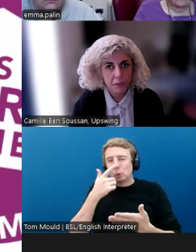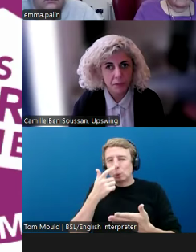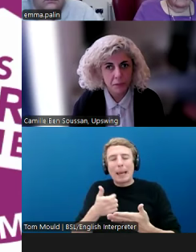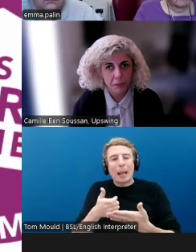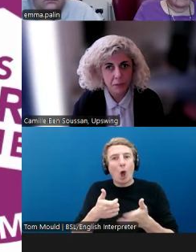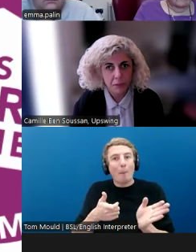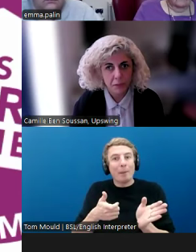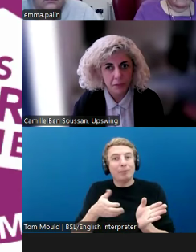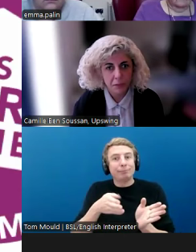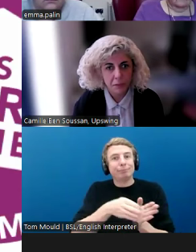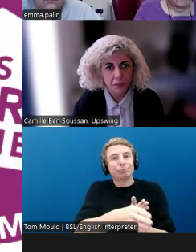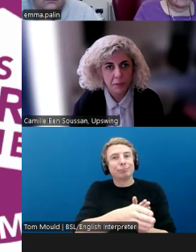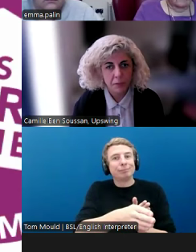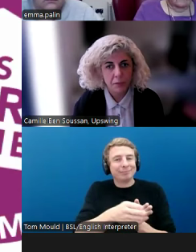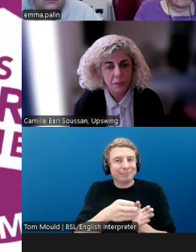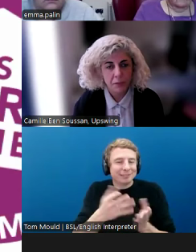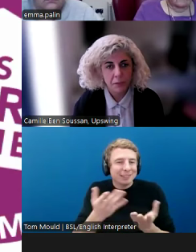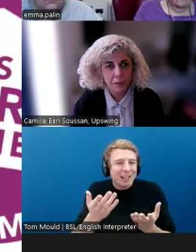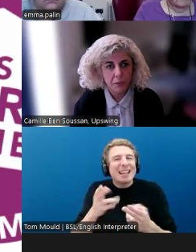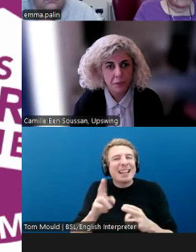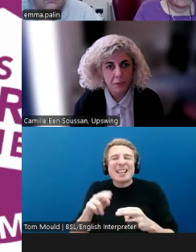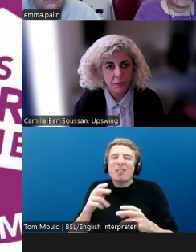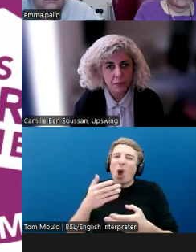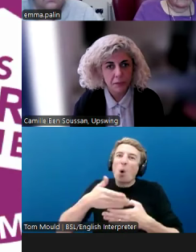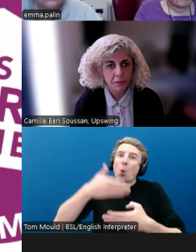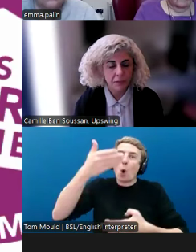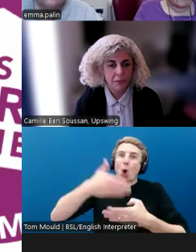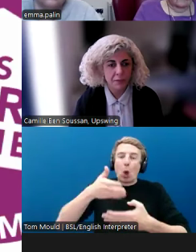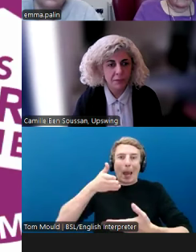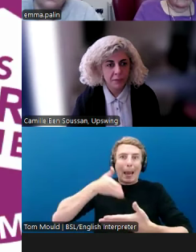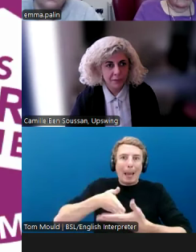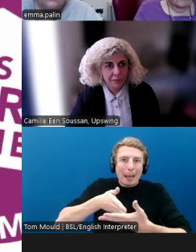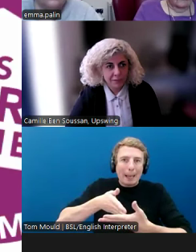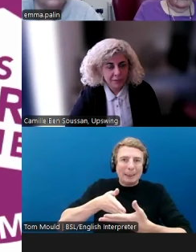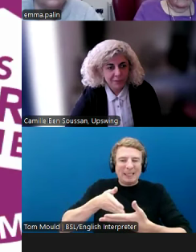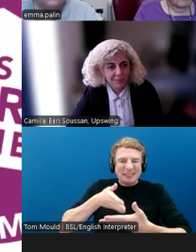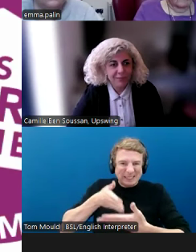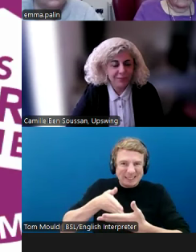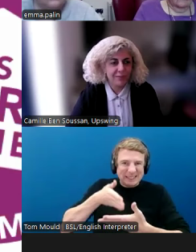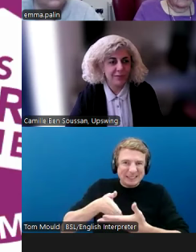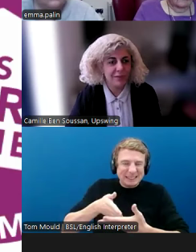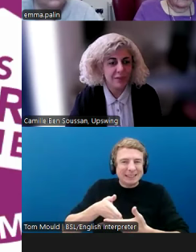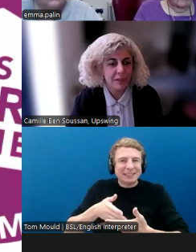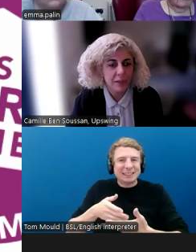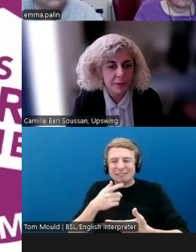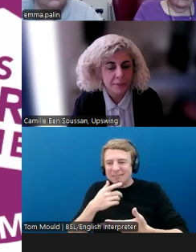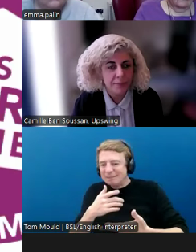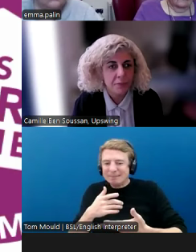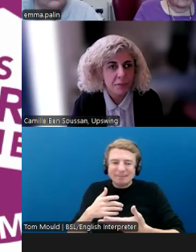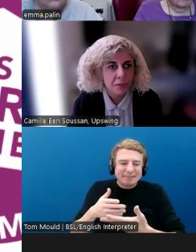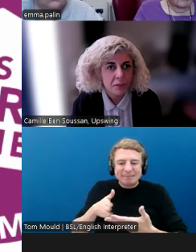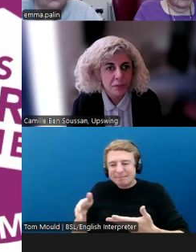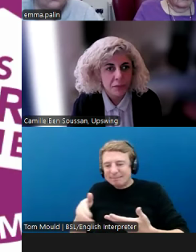is a definite no. And as an ex-activity provider, I don't understand that terminology, no. But we do also